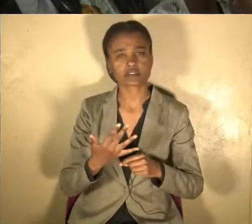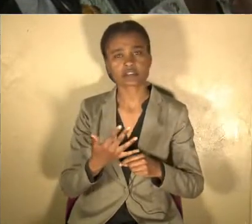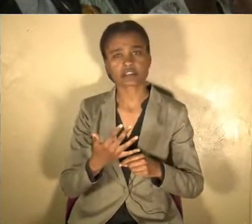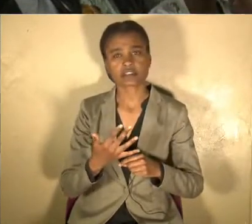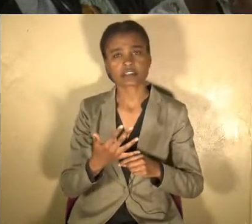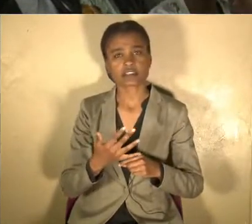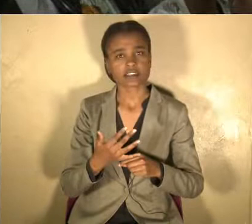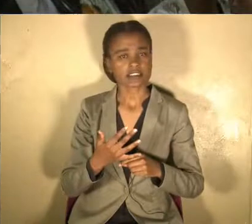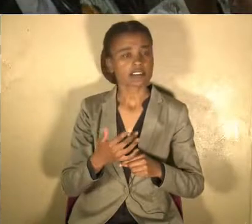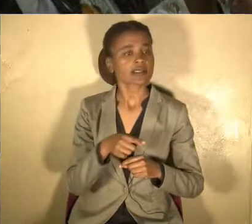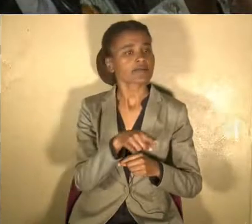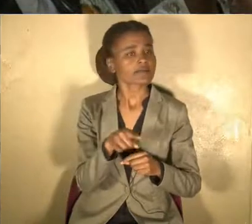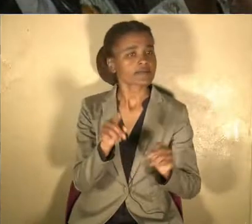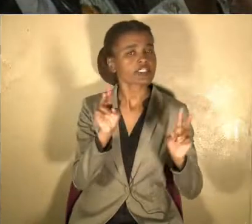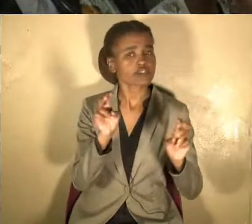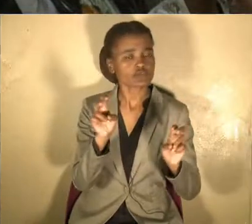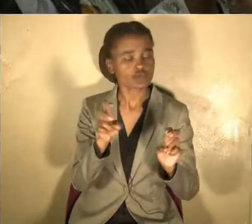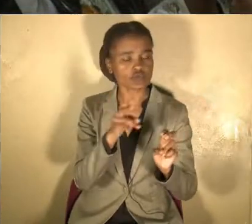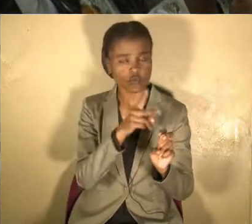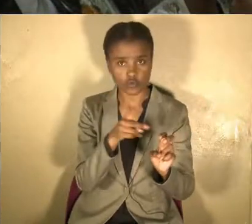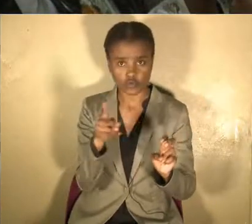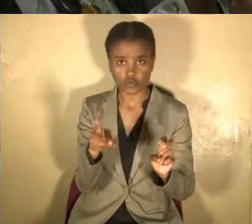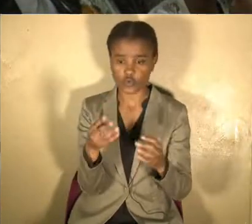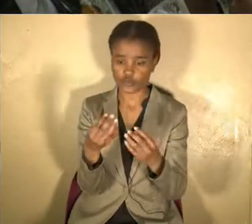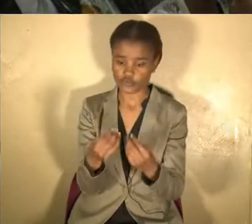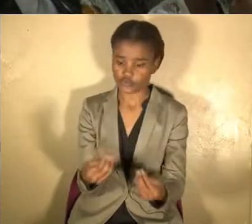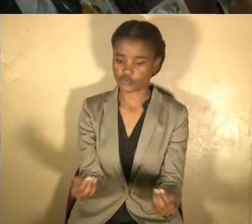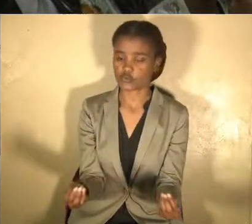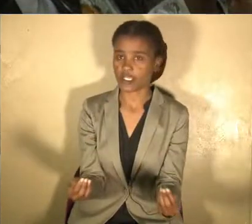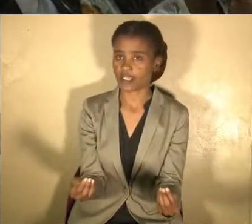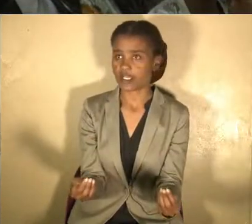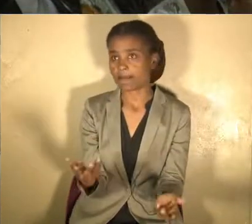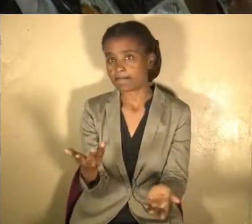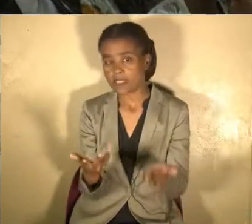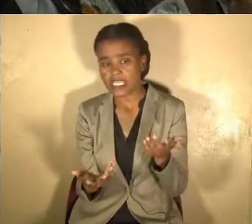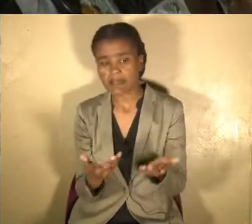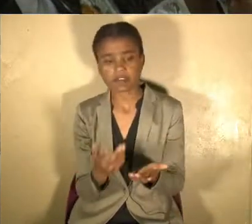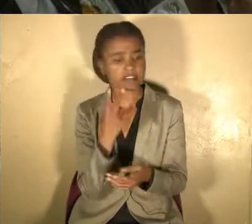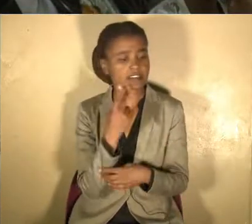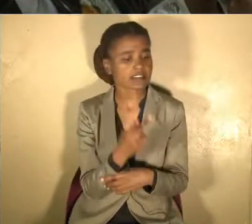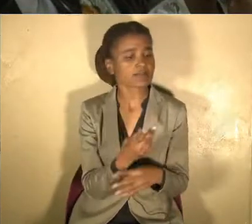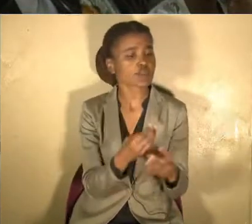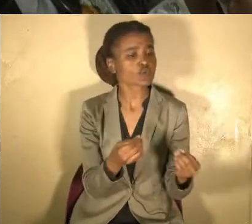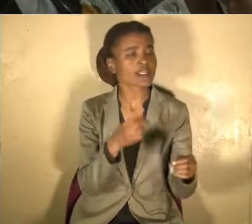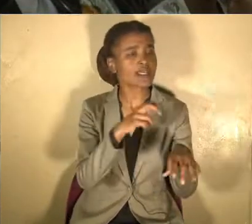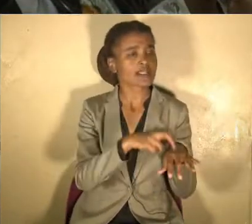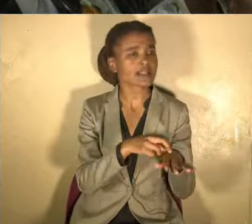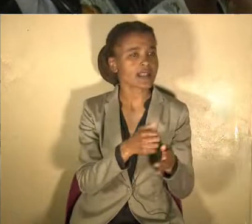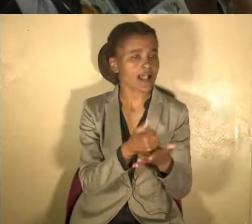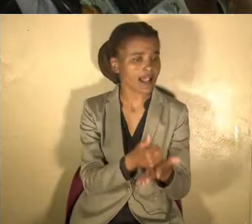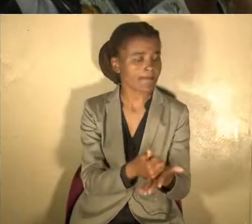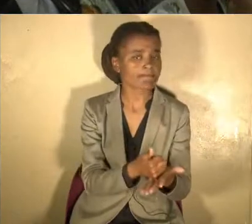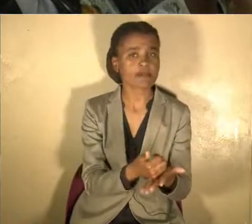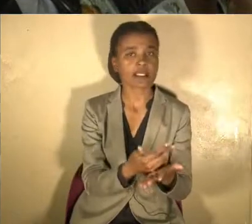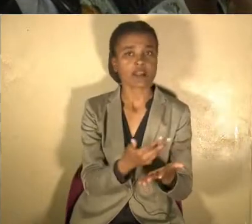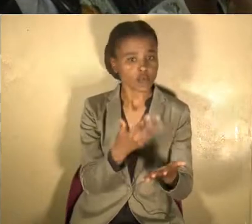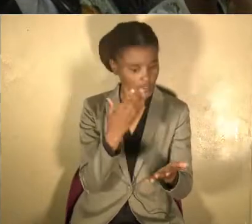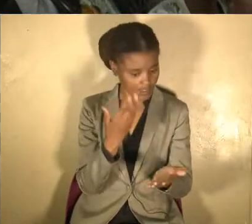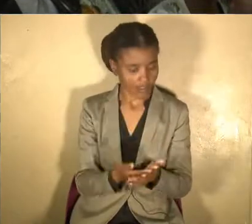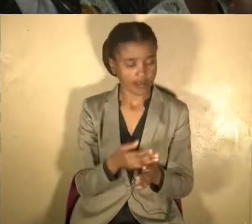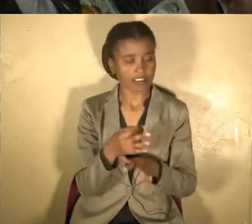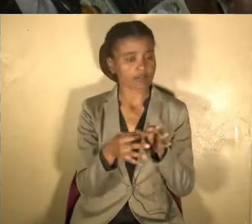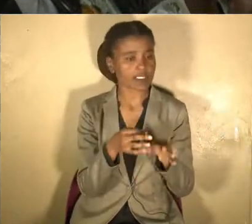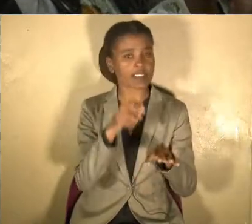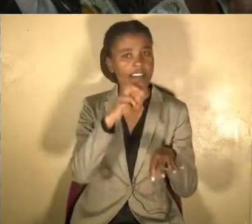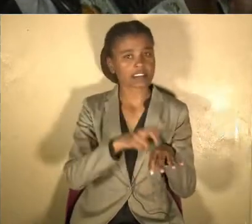engwe le before re ba bana in any placement ra ba tlhalosetsa gore go etsagala eng. Yona eo